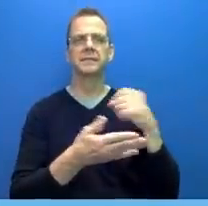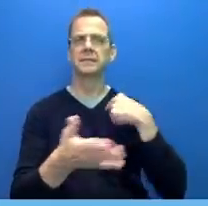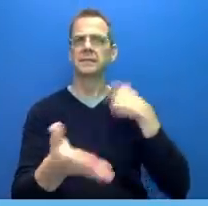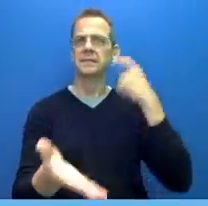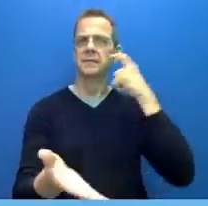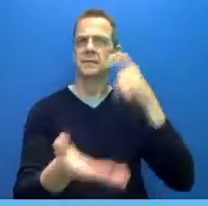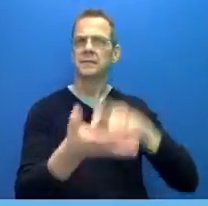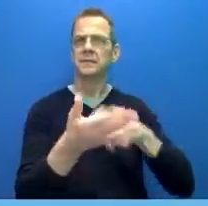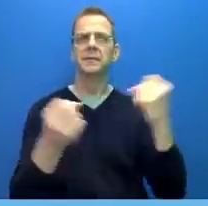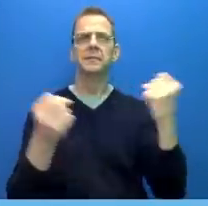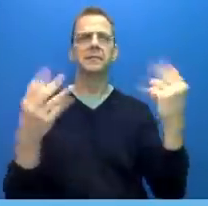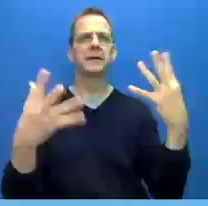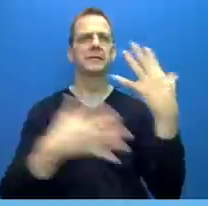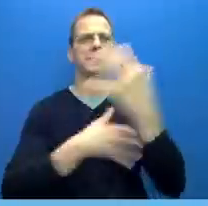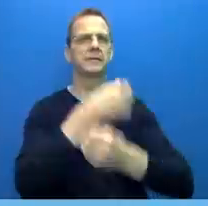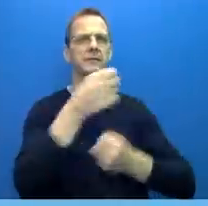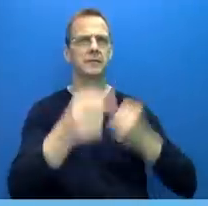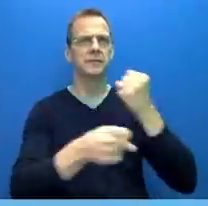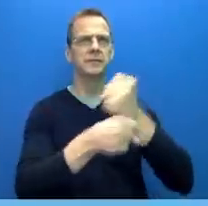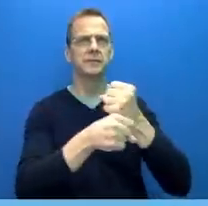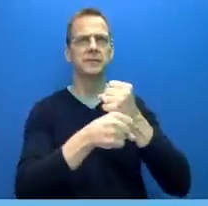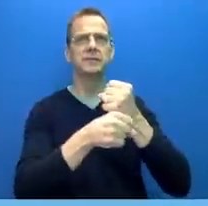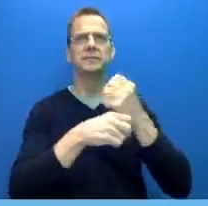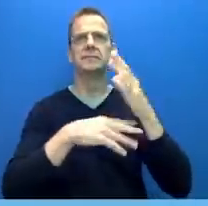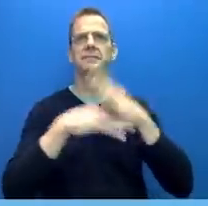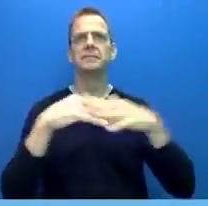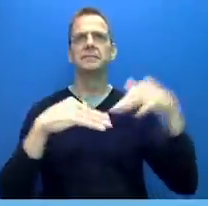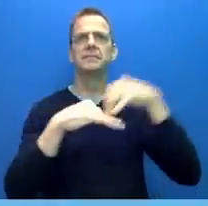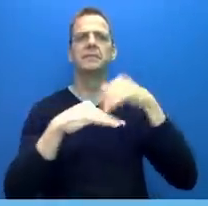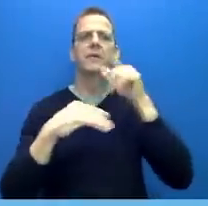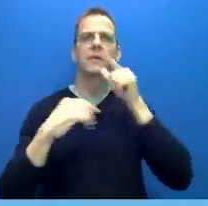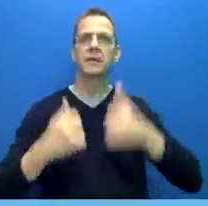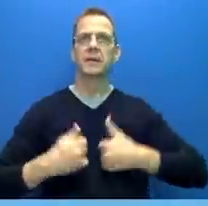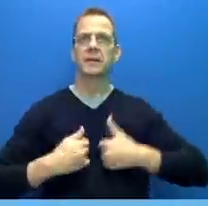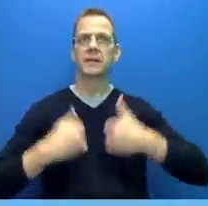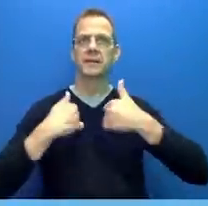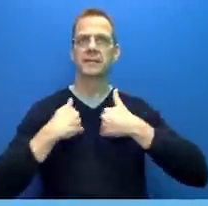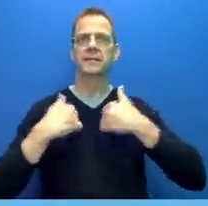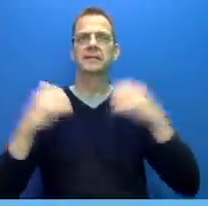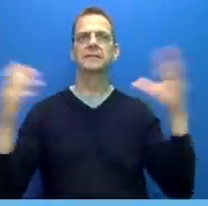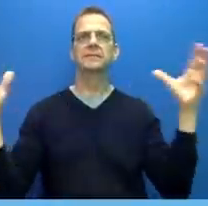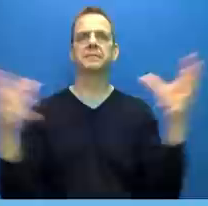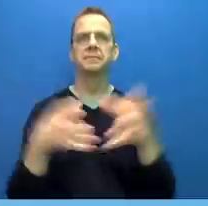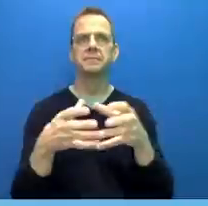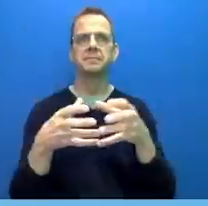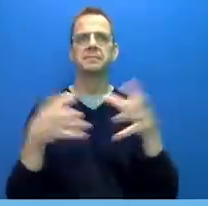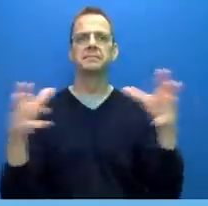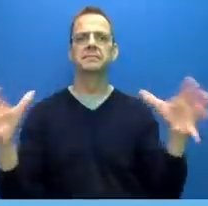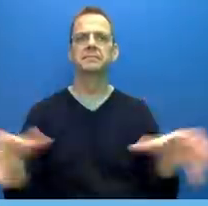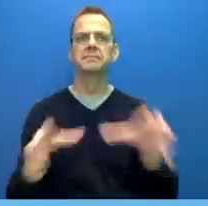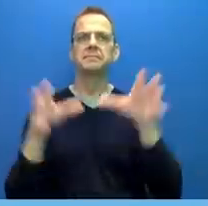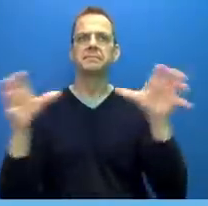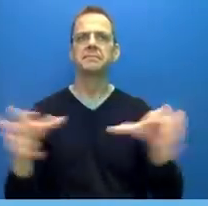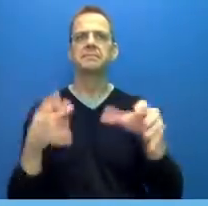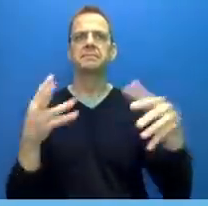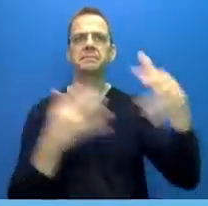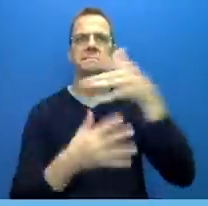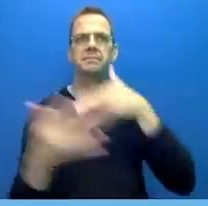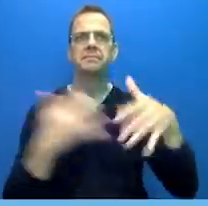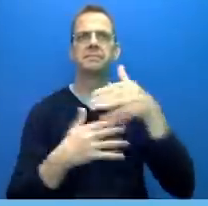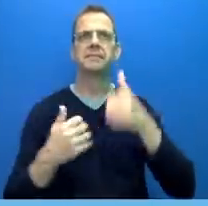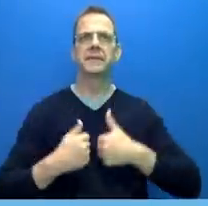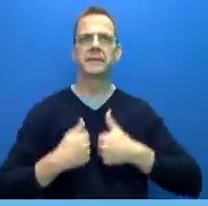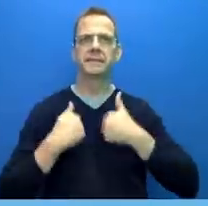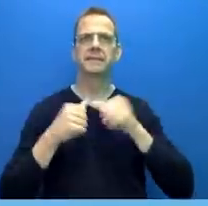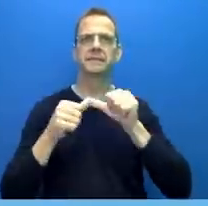acknowledge the many First Nations, Métis, and Inuit who have lived in and cared for these lands for generations, and who continuously strive to build a healthy and